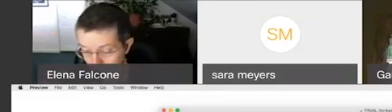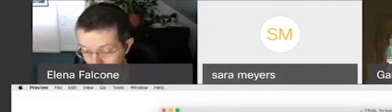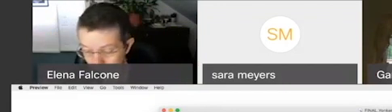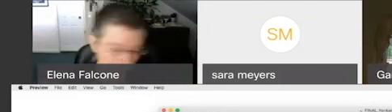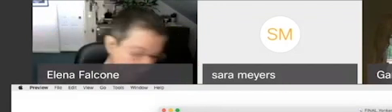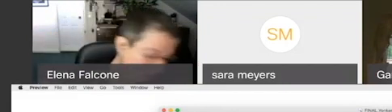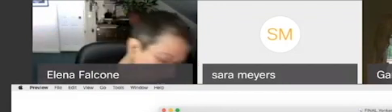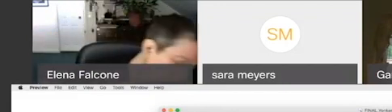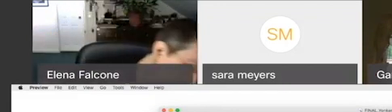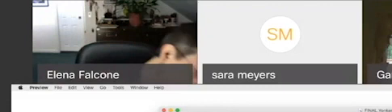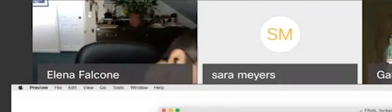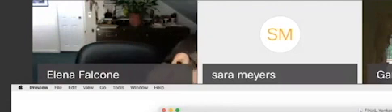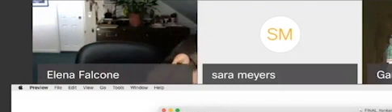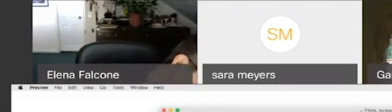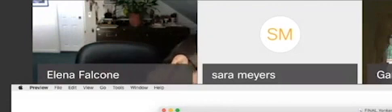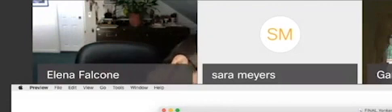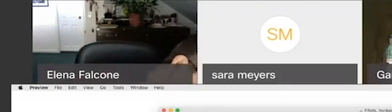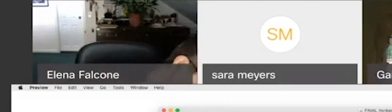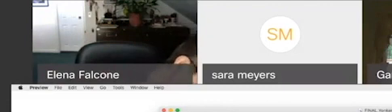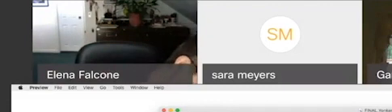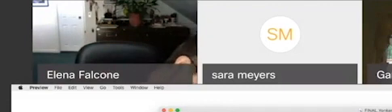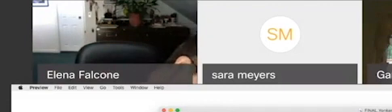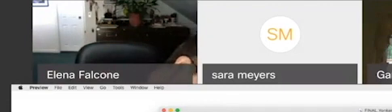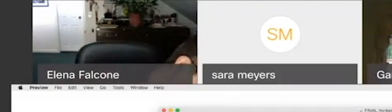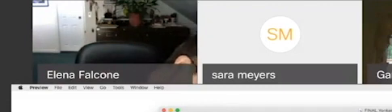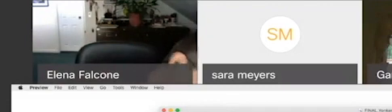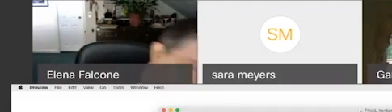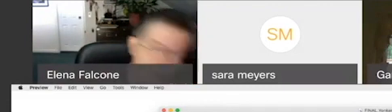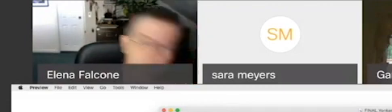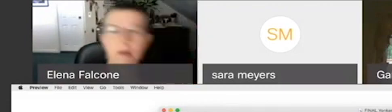nurses, and home care agency nursing assessments.